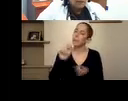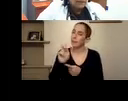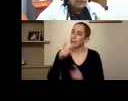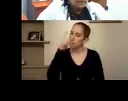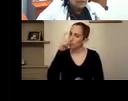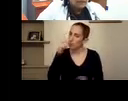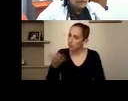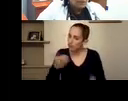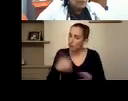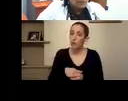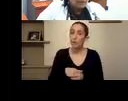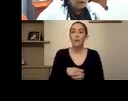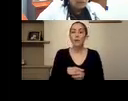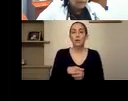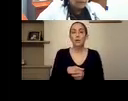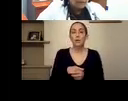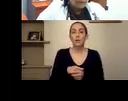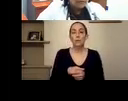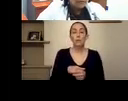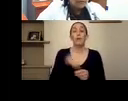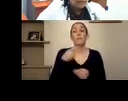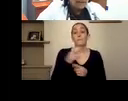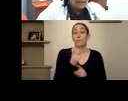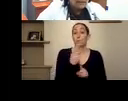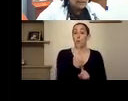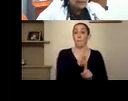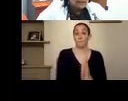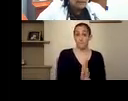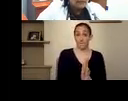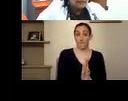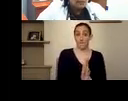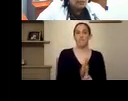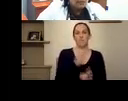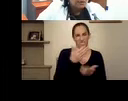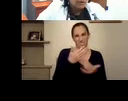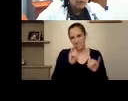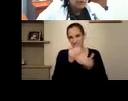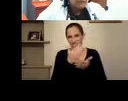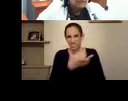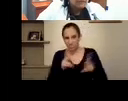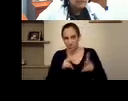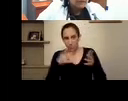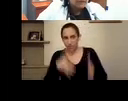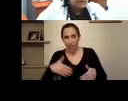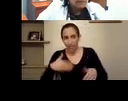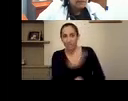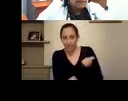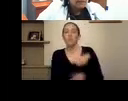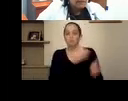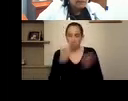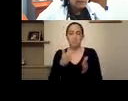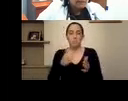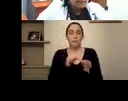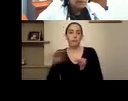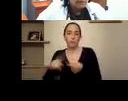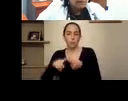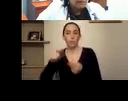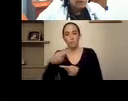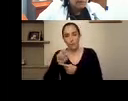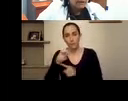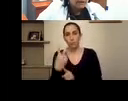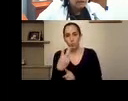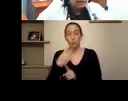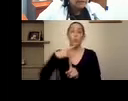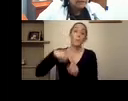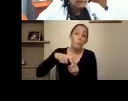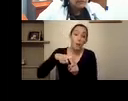the remainder of phase 1B populations are vaccinated. Any other critical populations, such as minority groups that